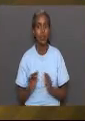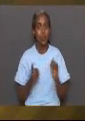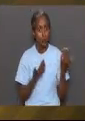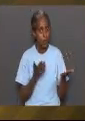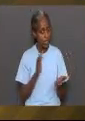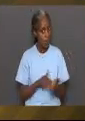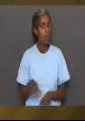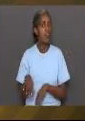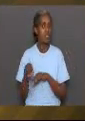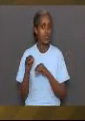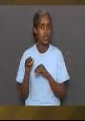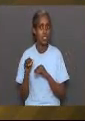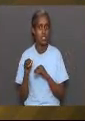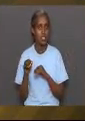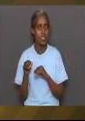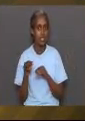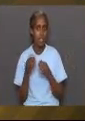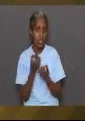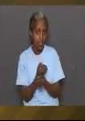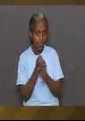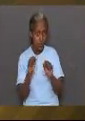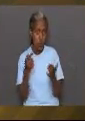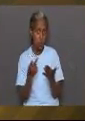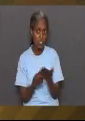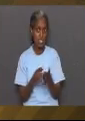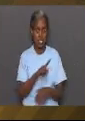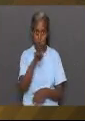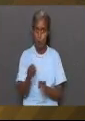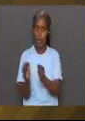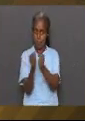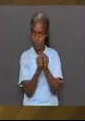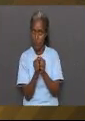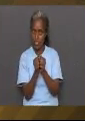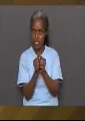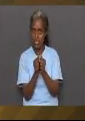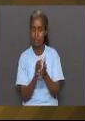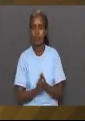Welcome back, students. Let us solve this problem together.